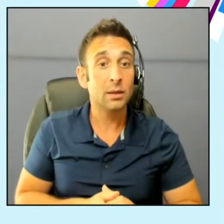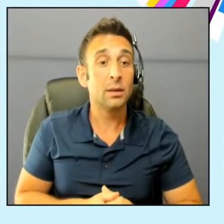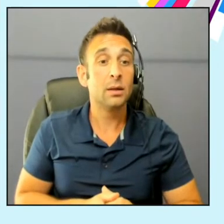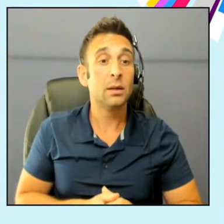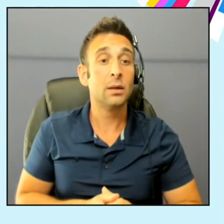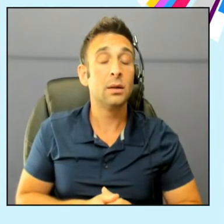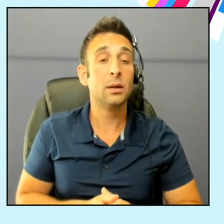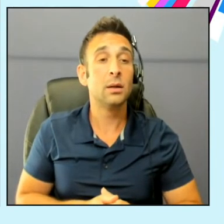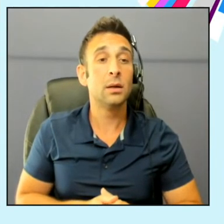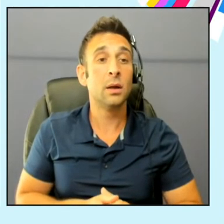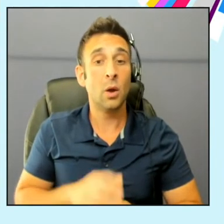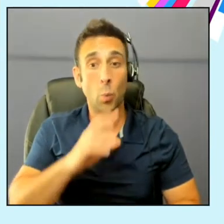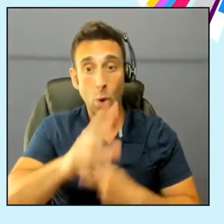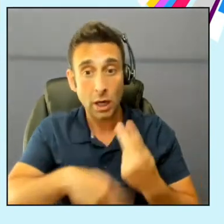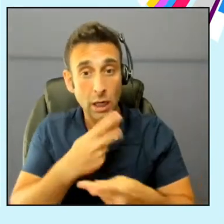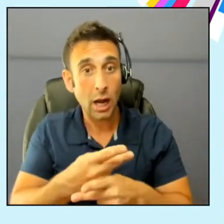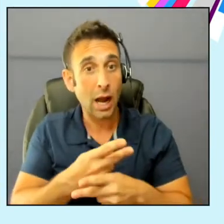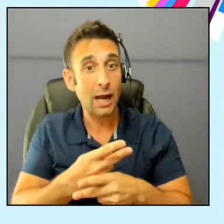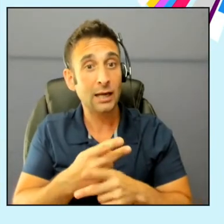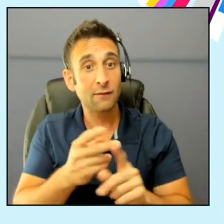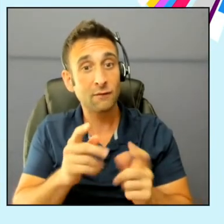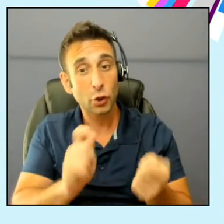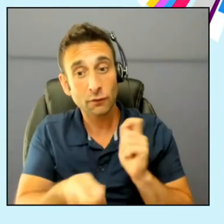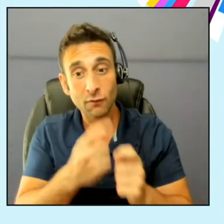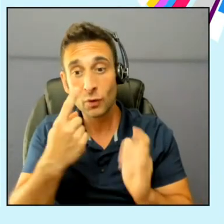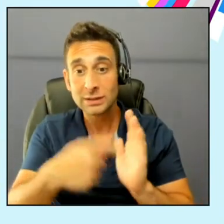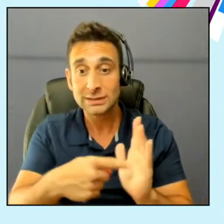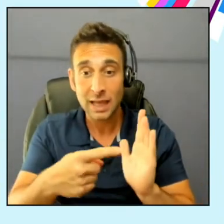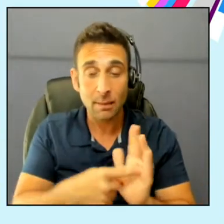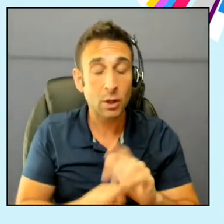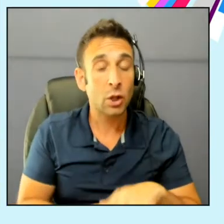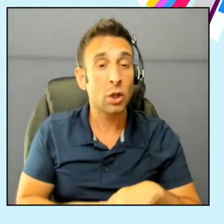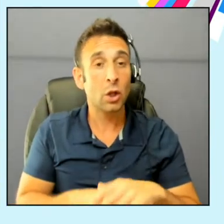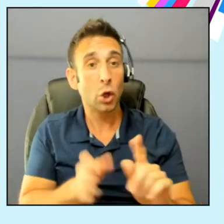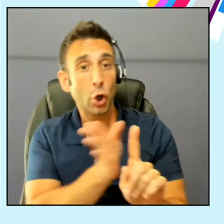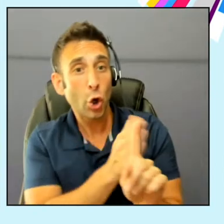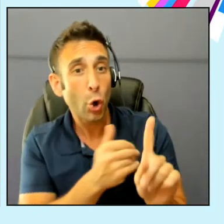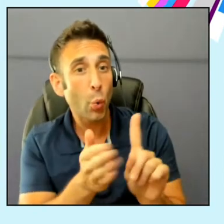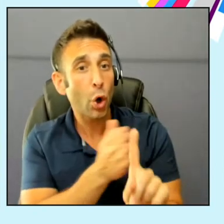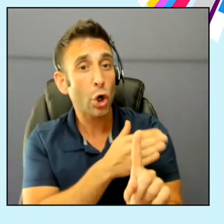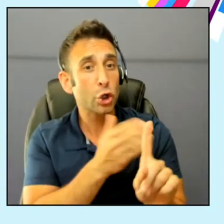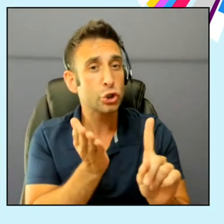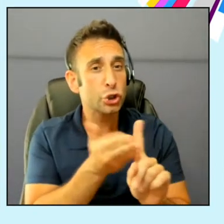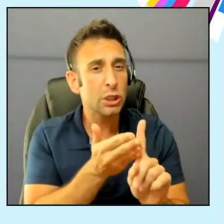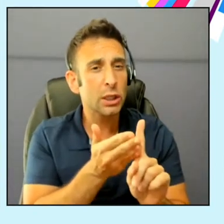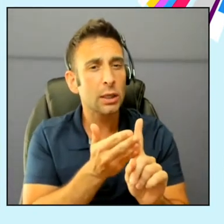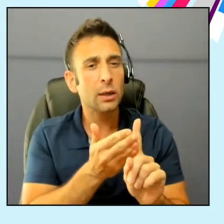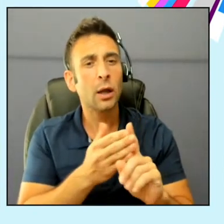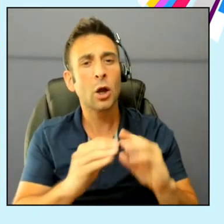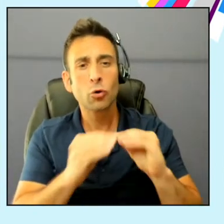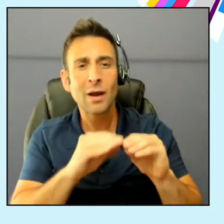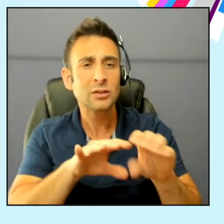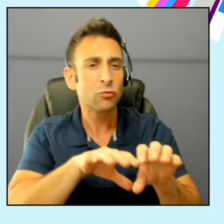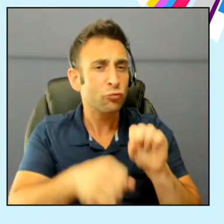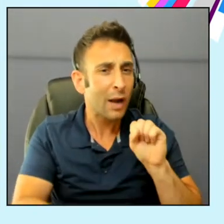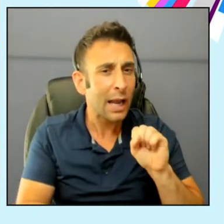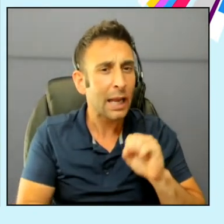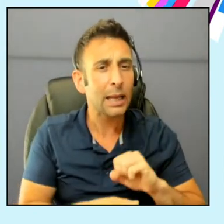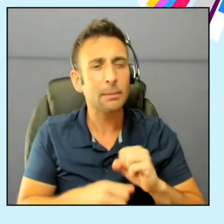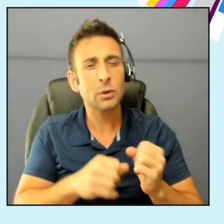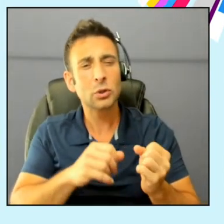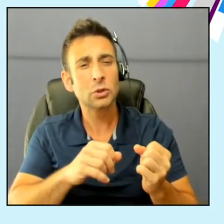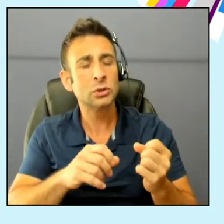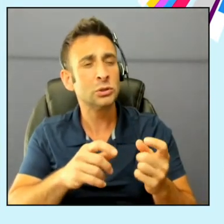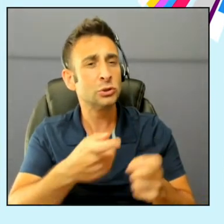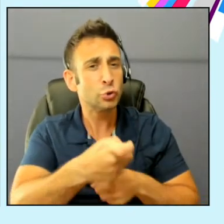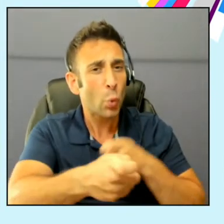of these practices that include, for example, coercion, so-called corrective rape, torture, beatings, and all these kind